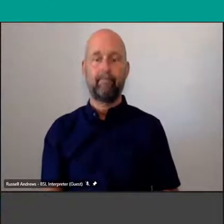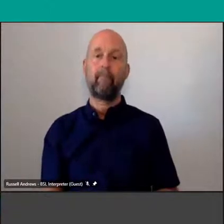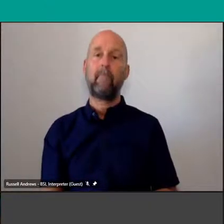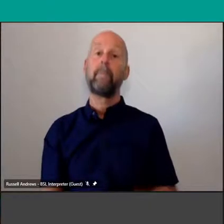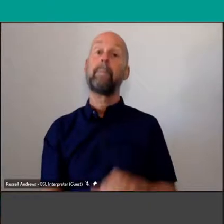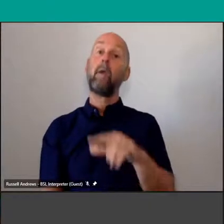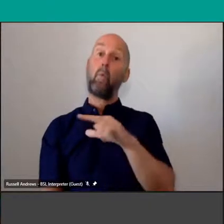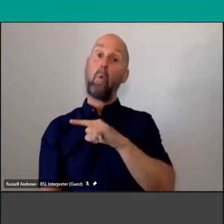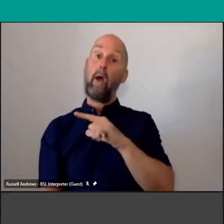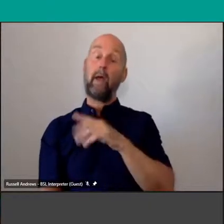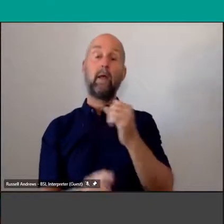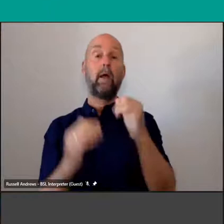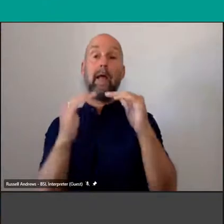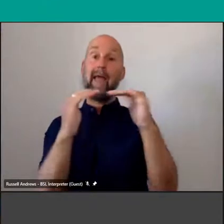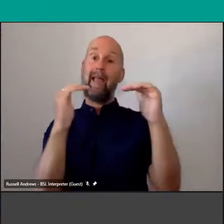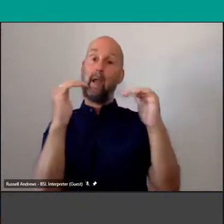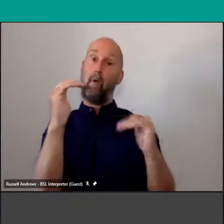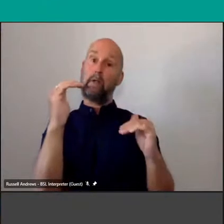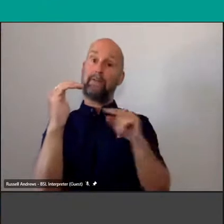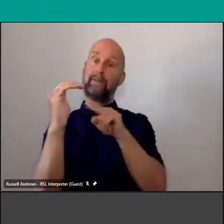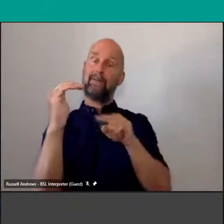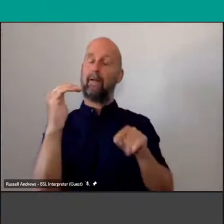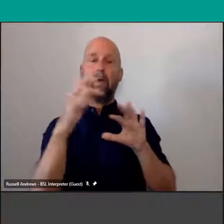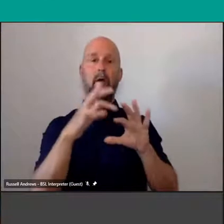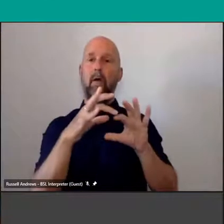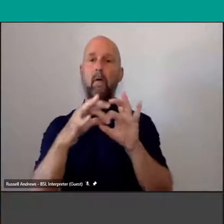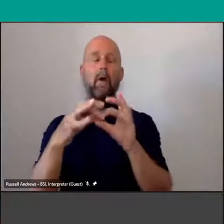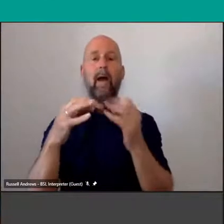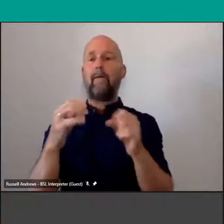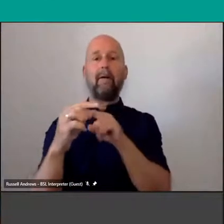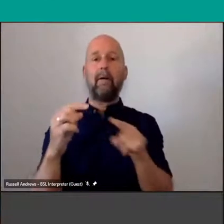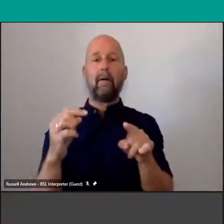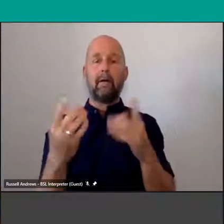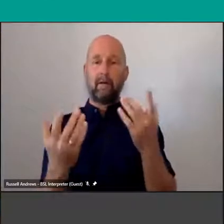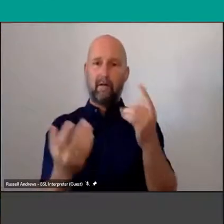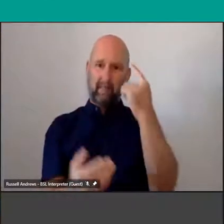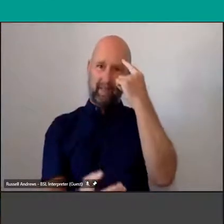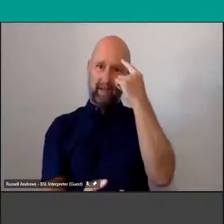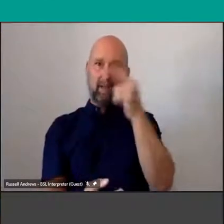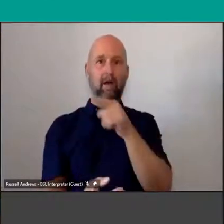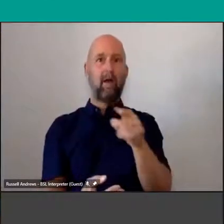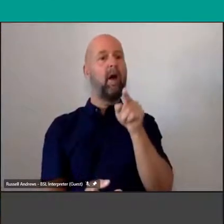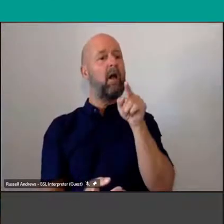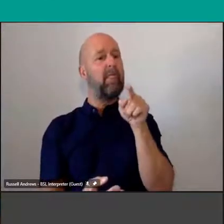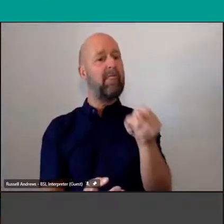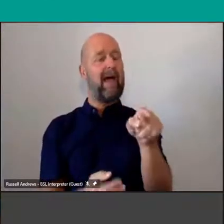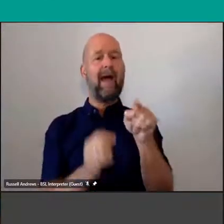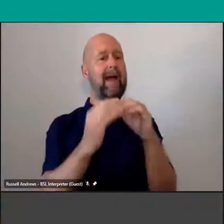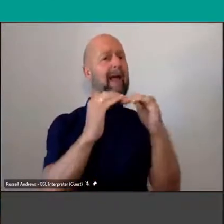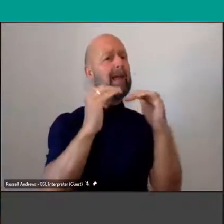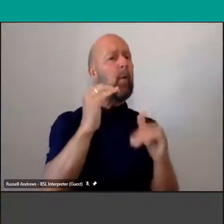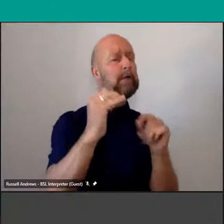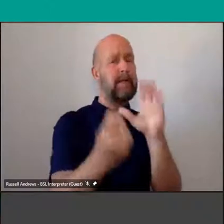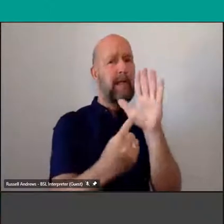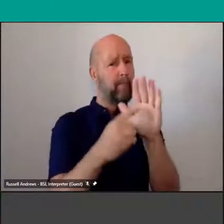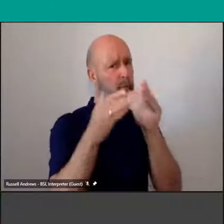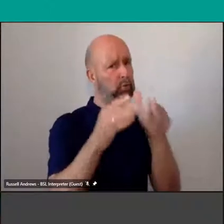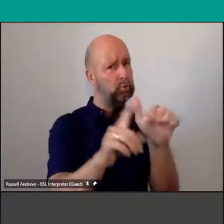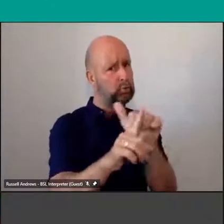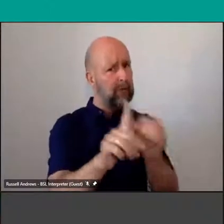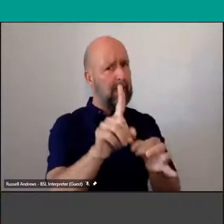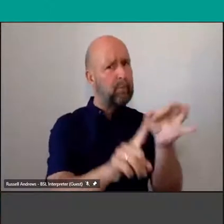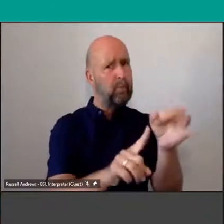because inequalities are so interconnected, it doesn't make sense to think that one kind matters more than another. It's the interactions